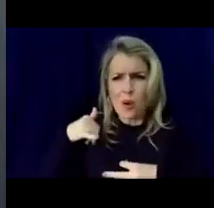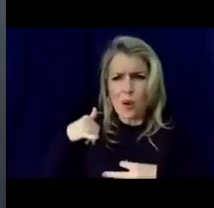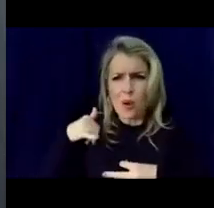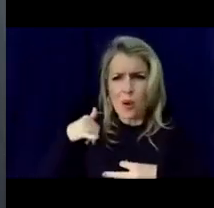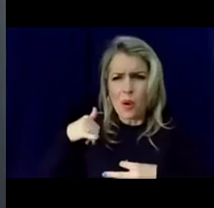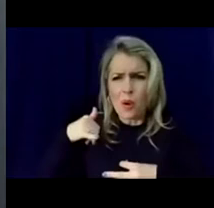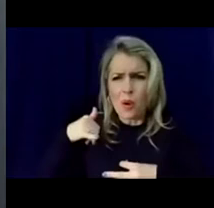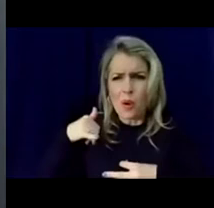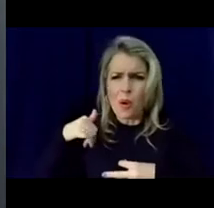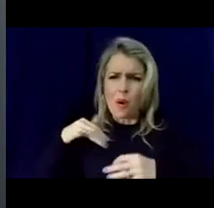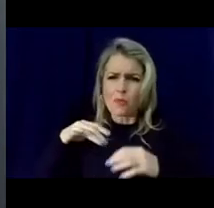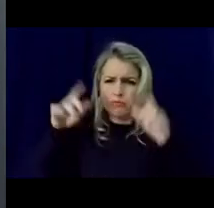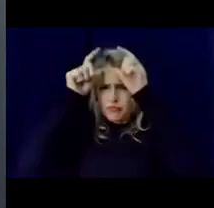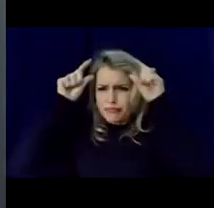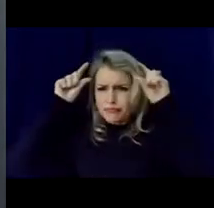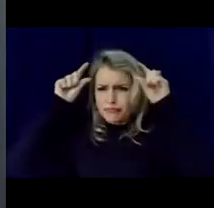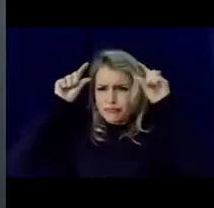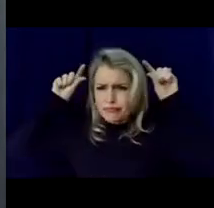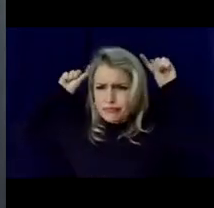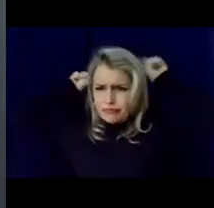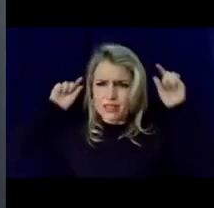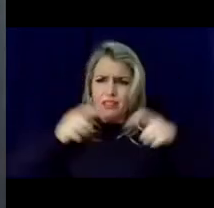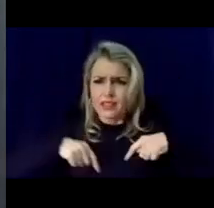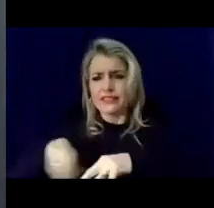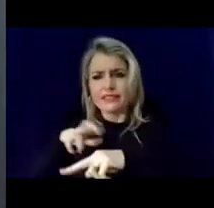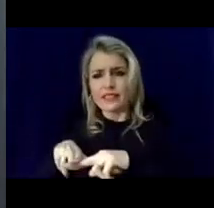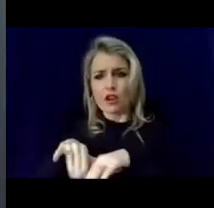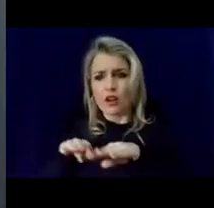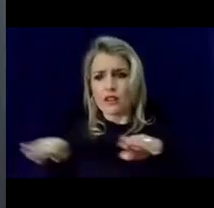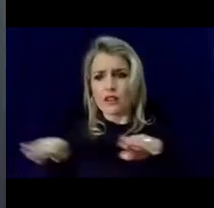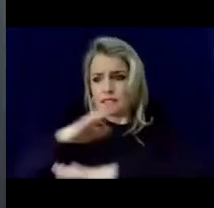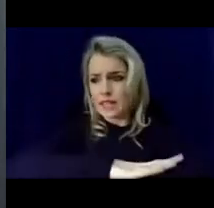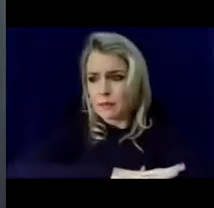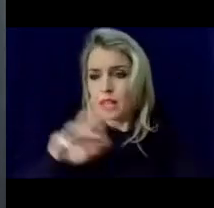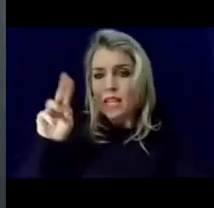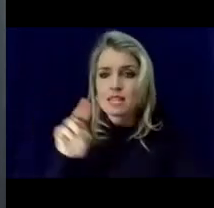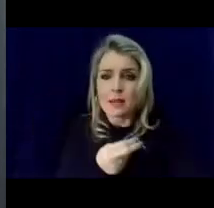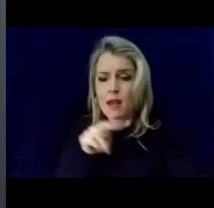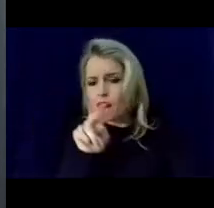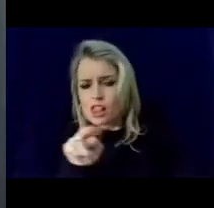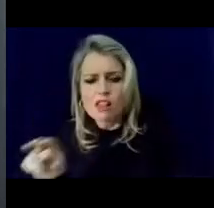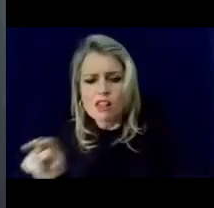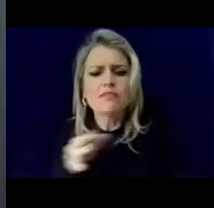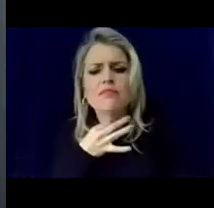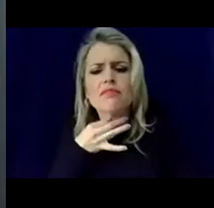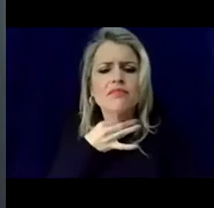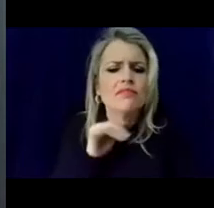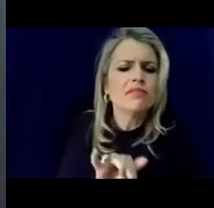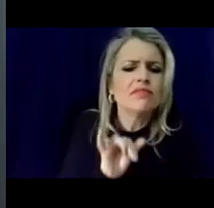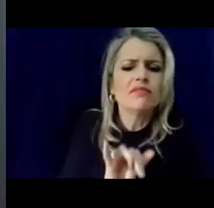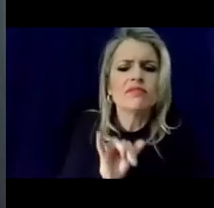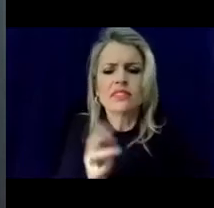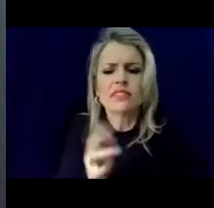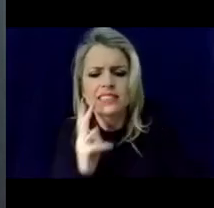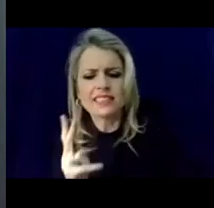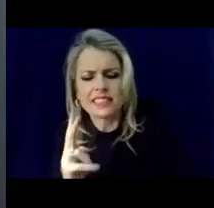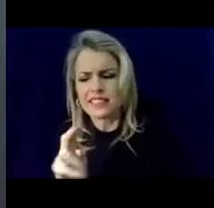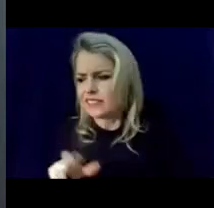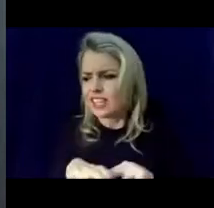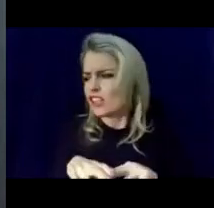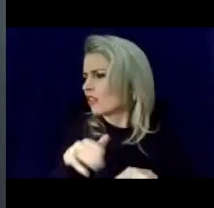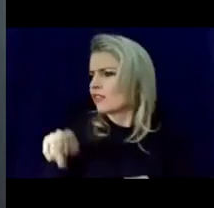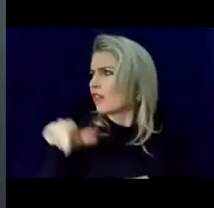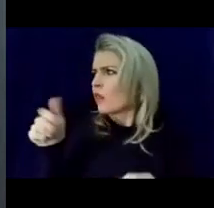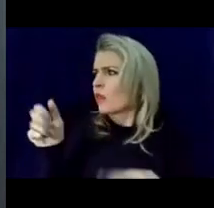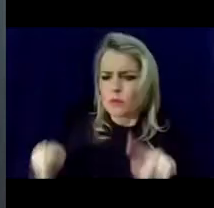crystal ball, sitting on the end table. Nima examines the artifact curiously. She's seated by the arm of an extravagant,